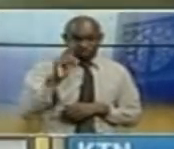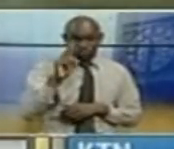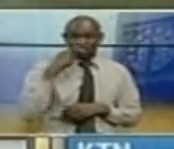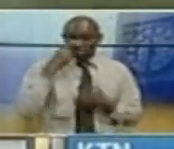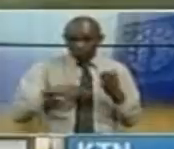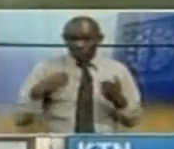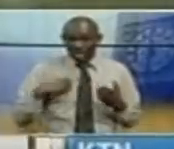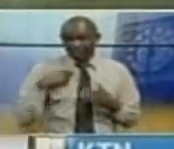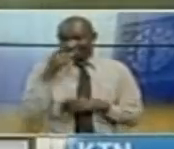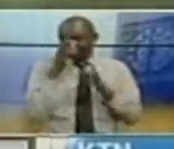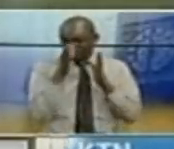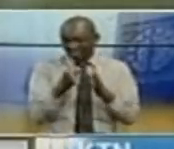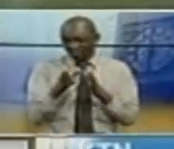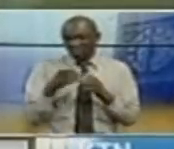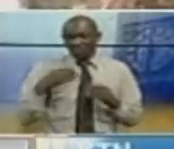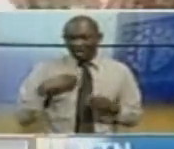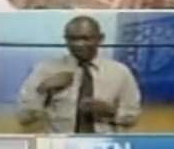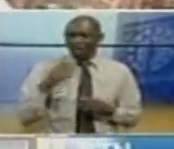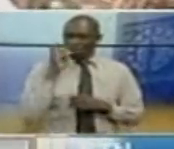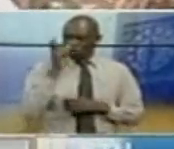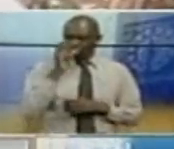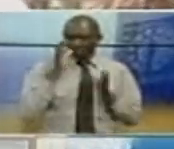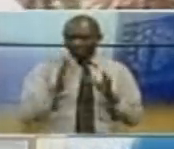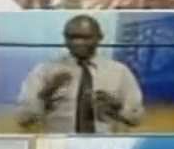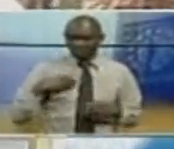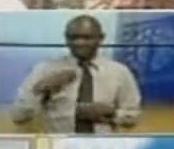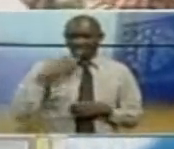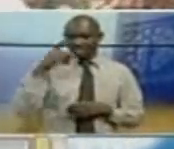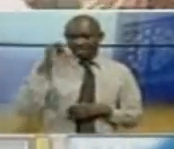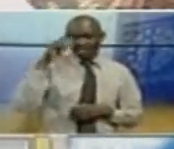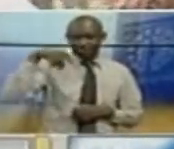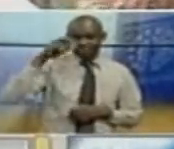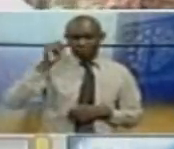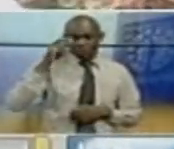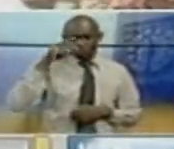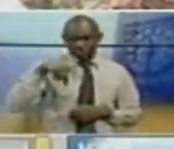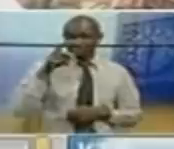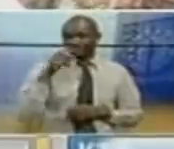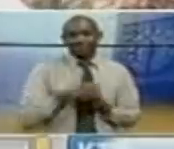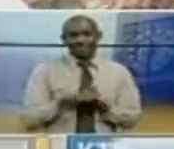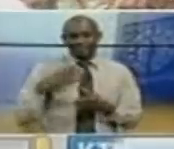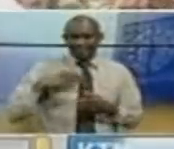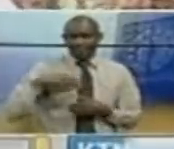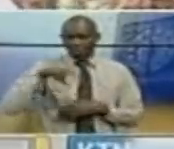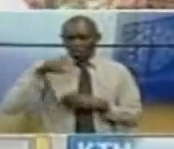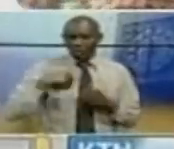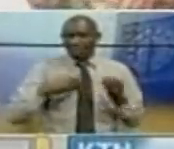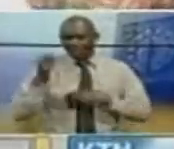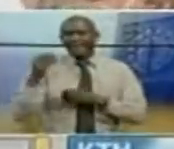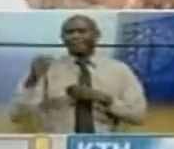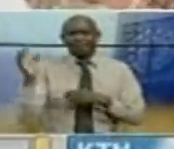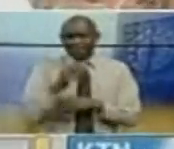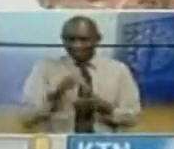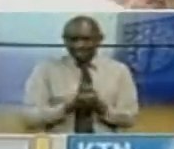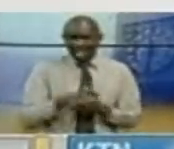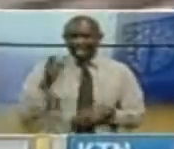one outspoken star, gold medalist Samuel Kiprop Chepkok. Everybody, I'm buying beers. I